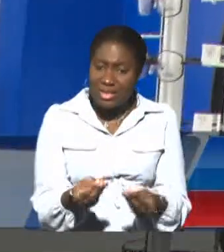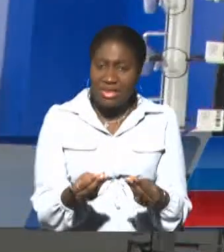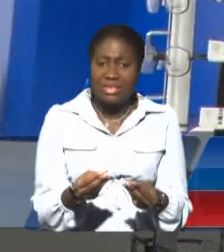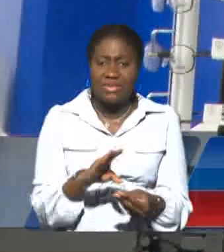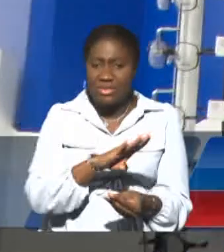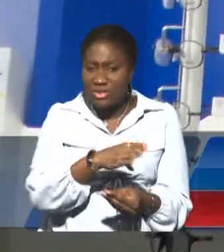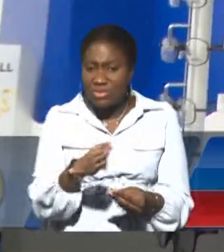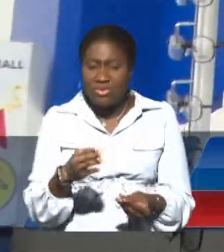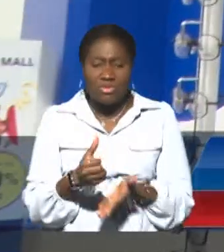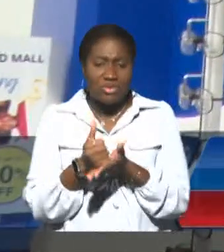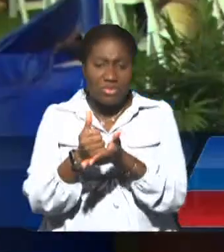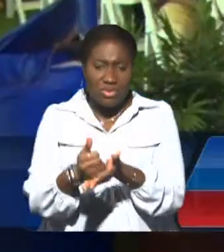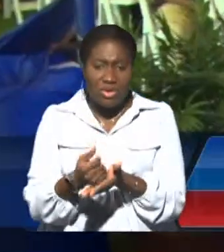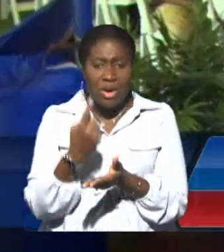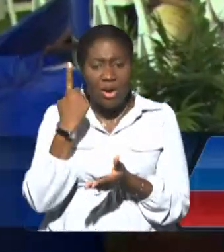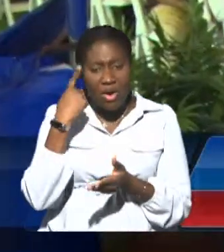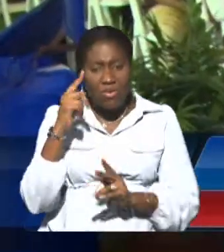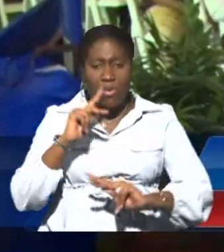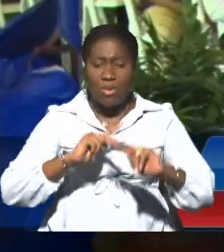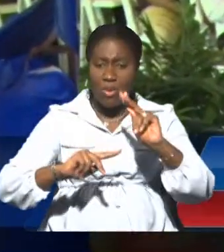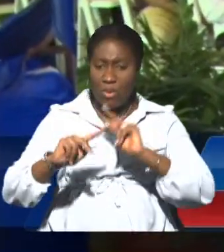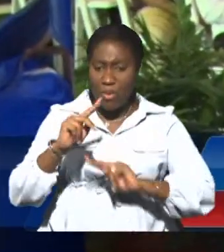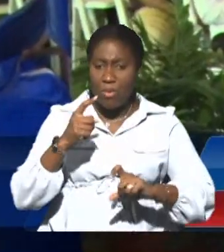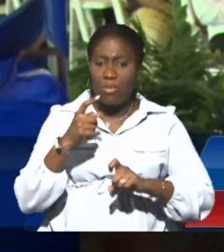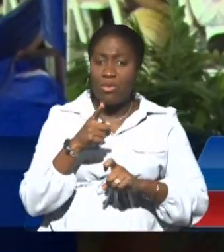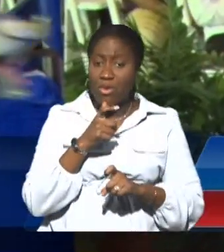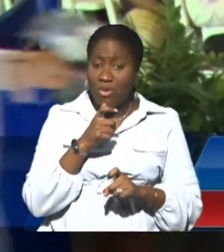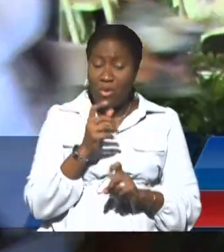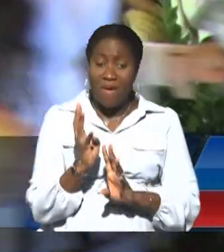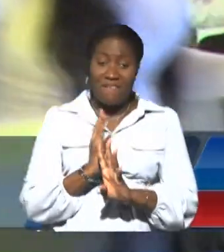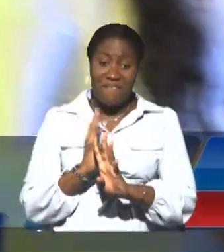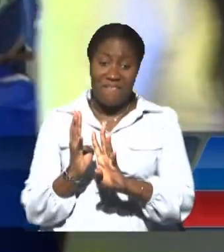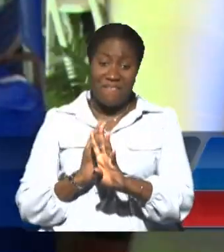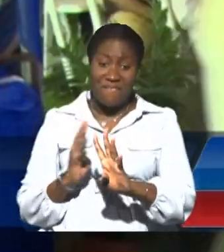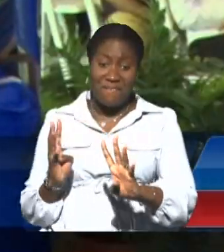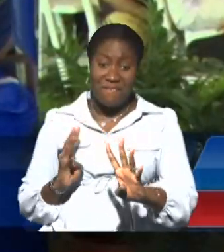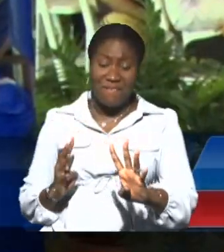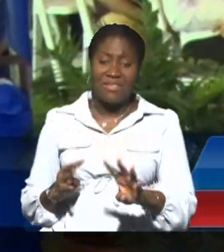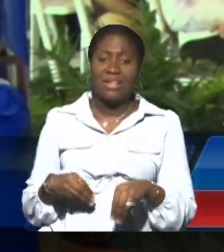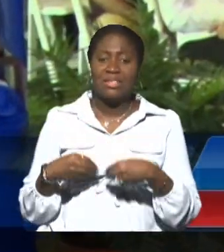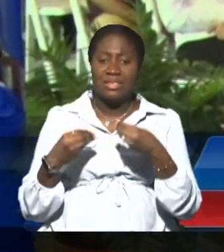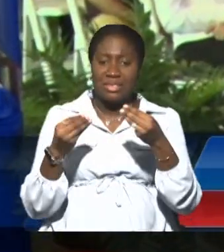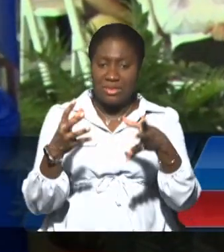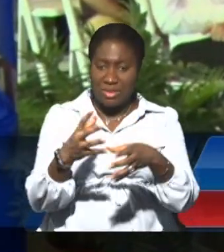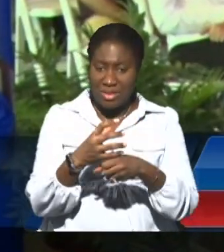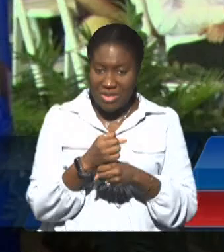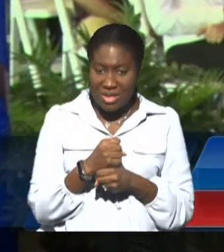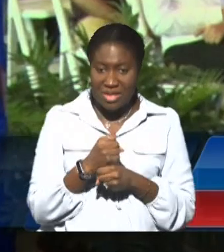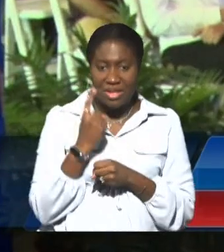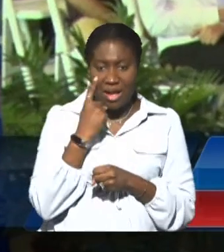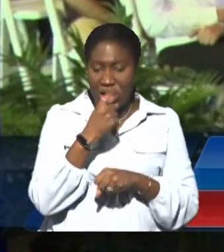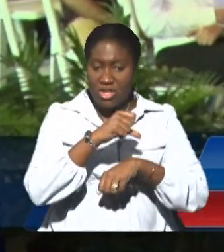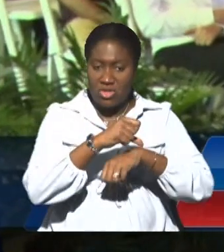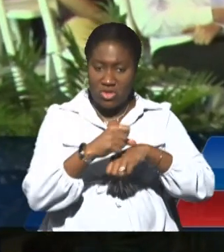Saver charities, a handful of patients from a very long waiting list, are able to get their much-needed